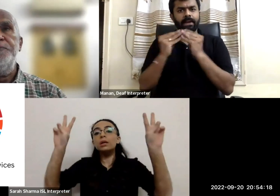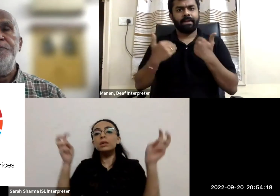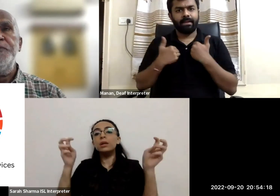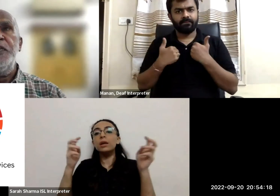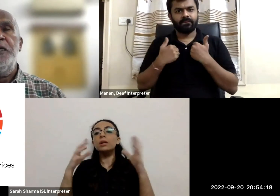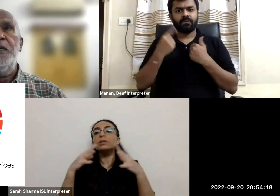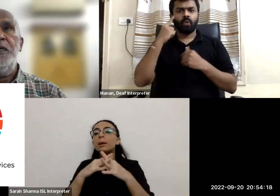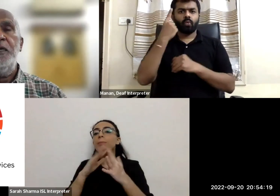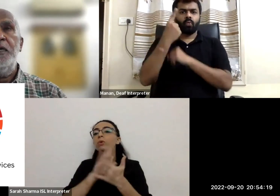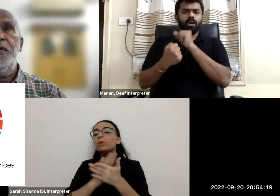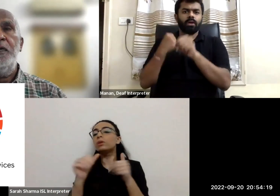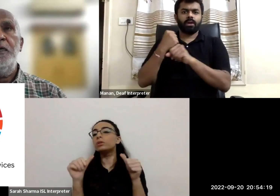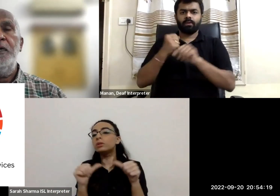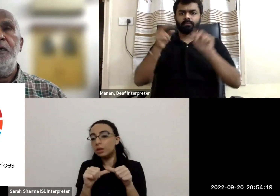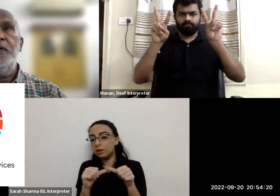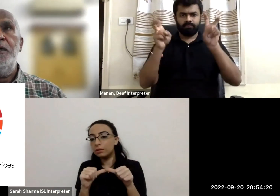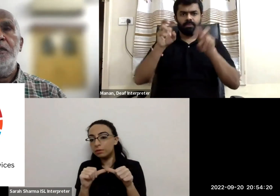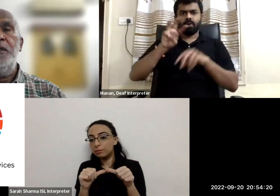WHA.